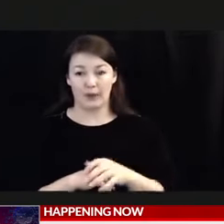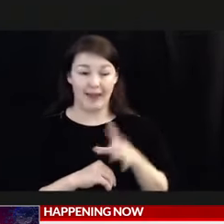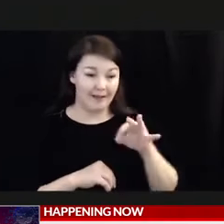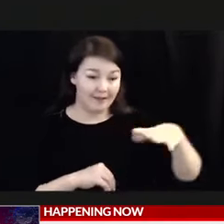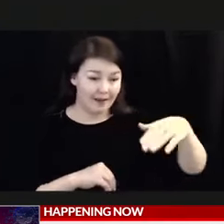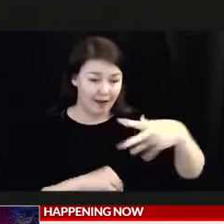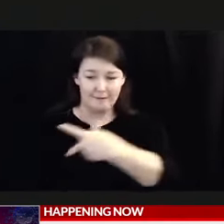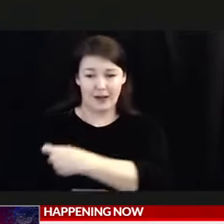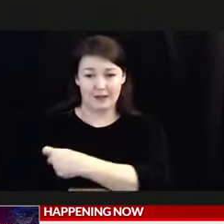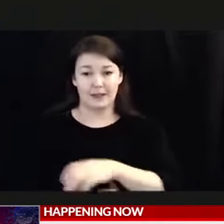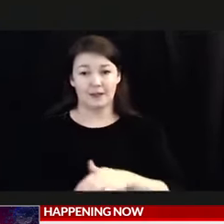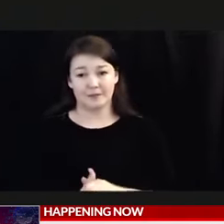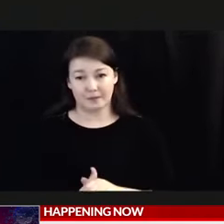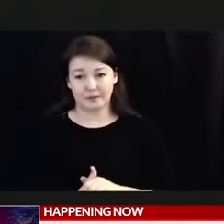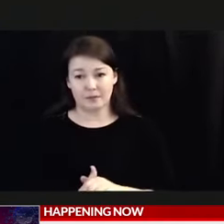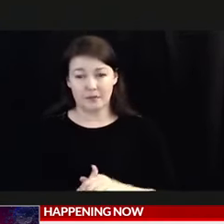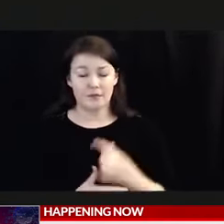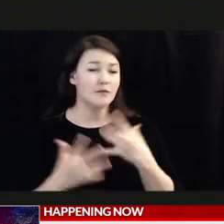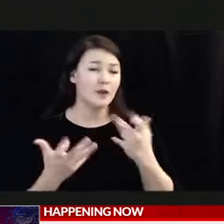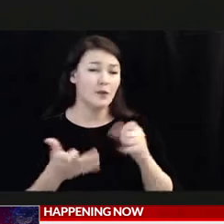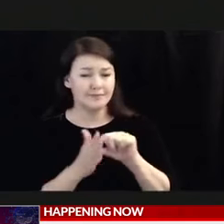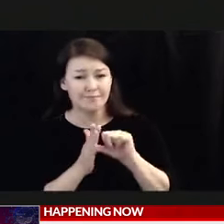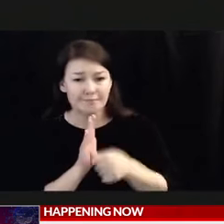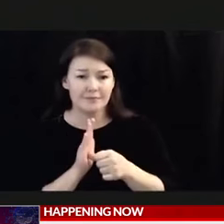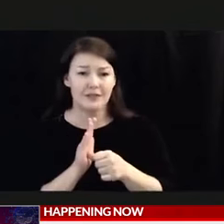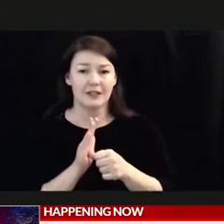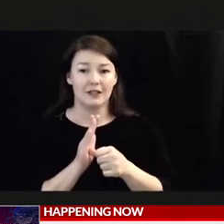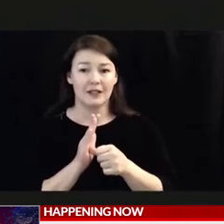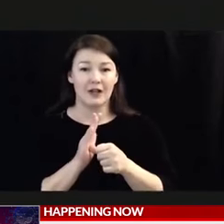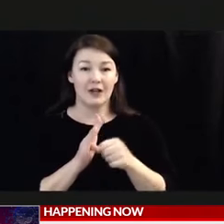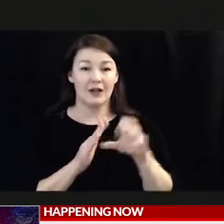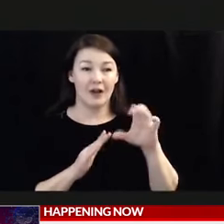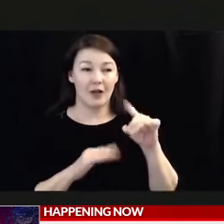unvaccinated. And I want to make sure Coloradans know